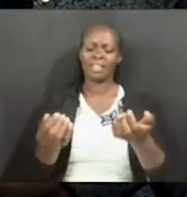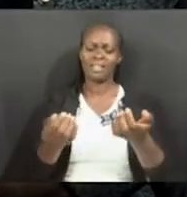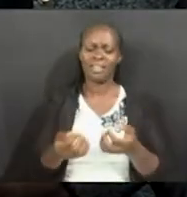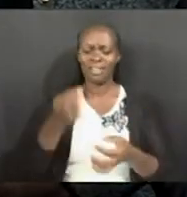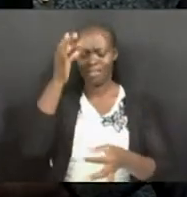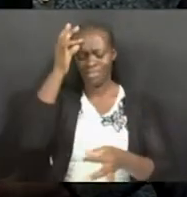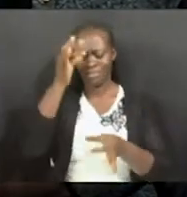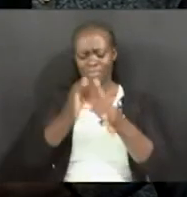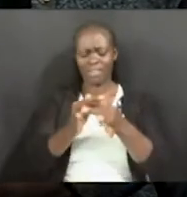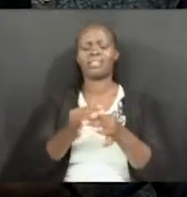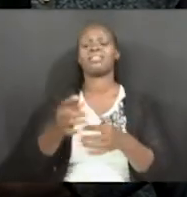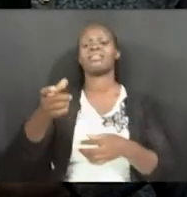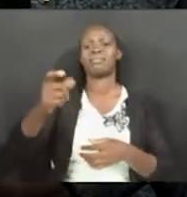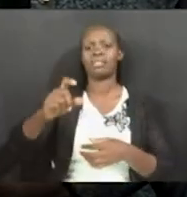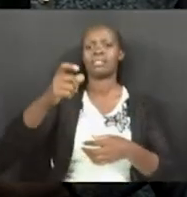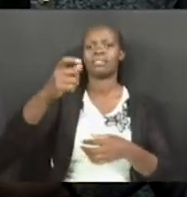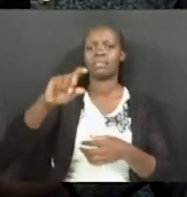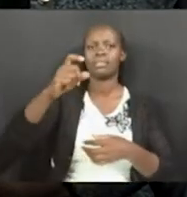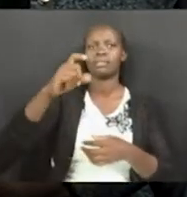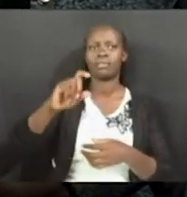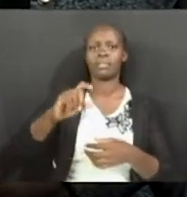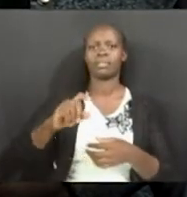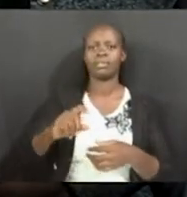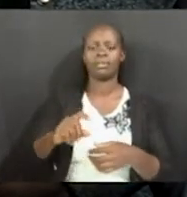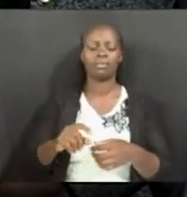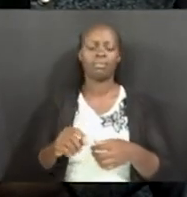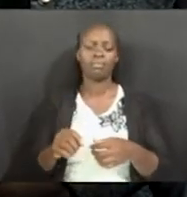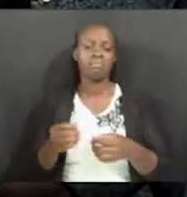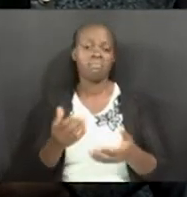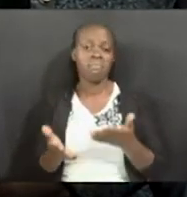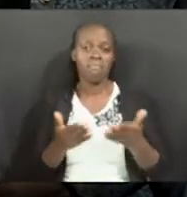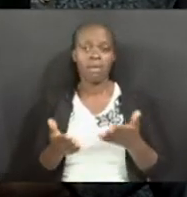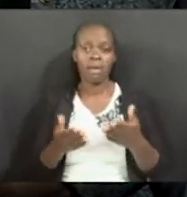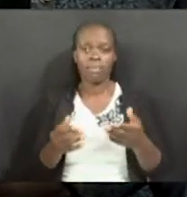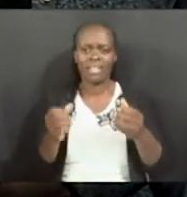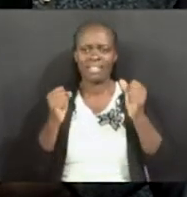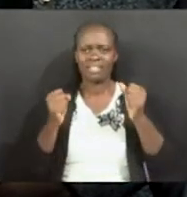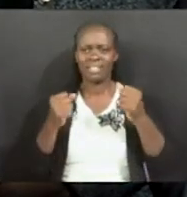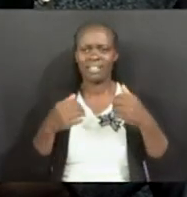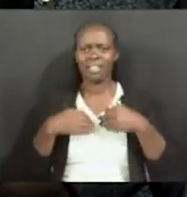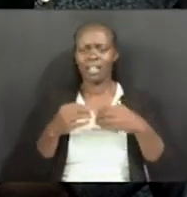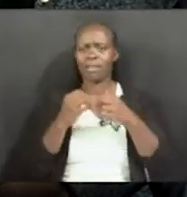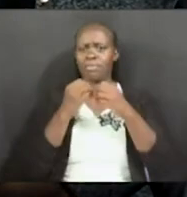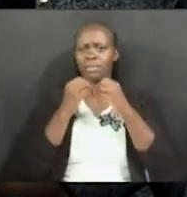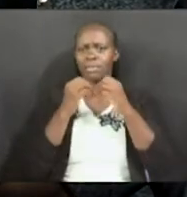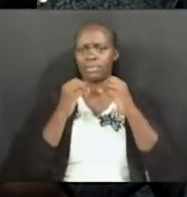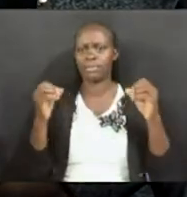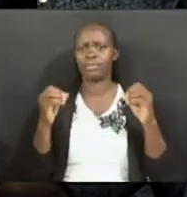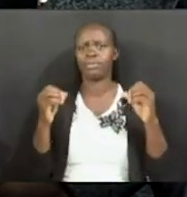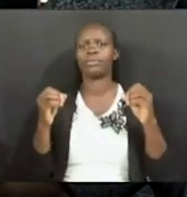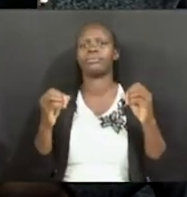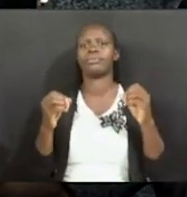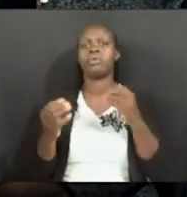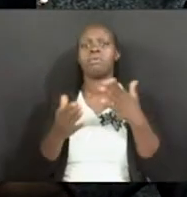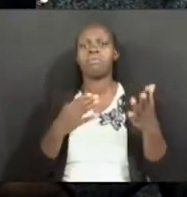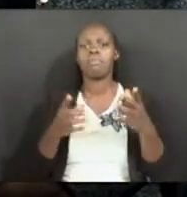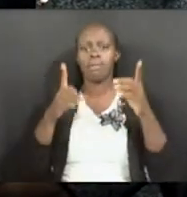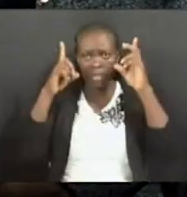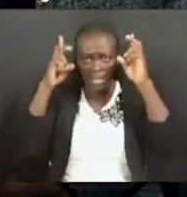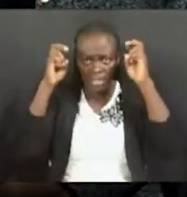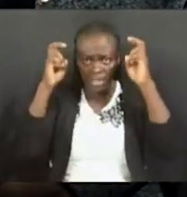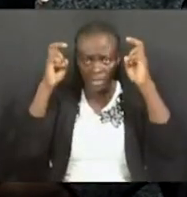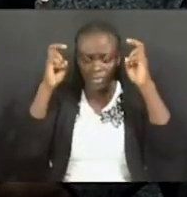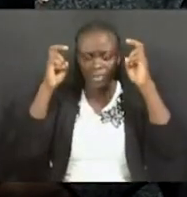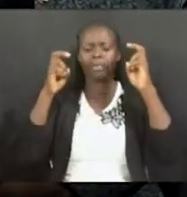that we need it. When our strengths have been deteriorated by the power of the devil, we are coming because